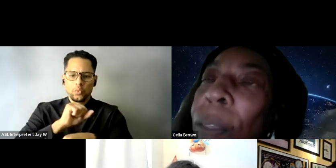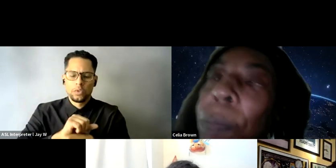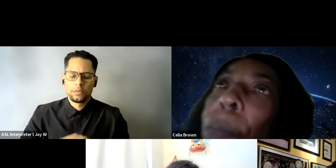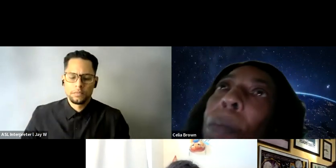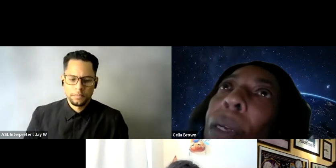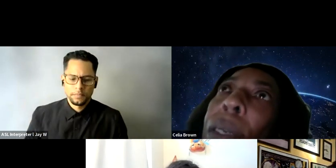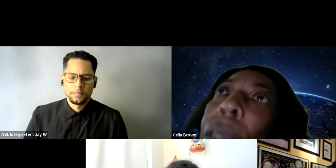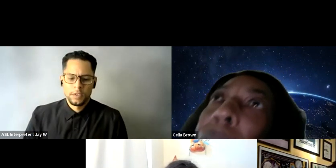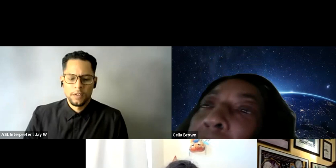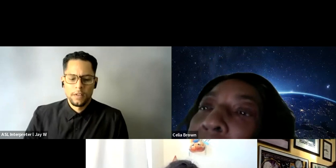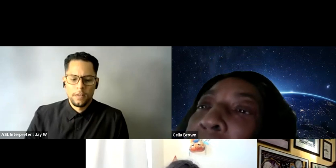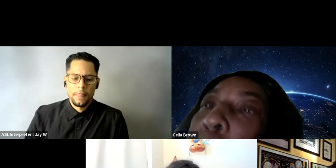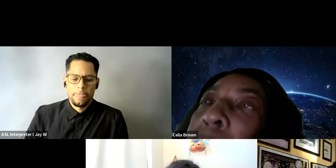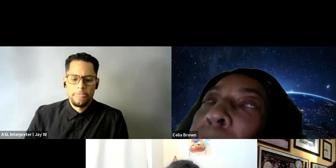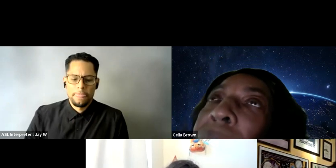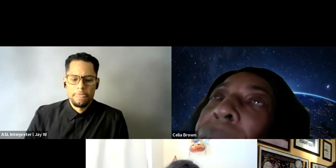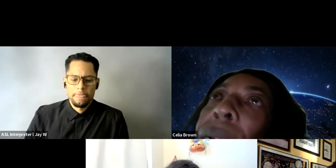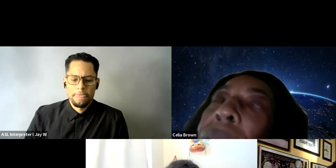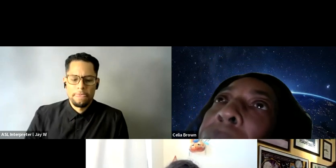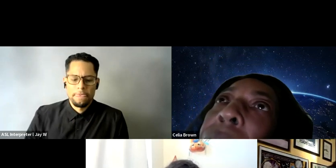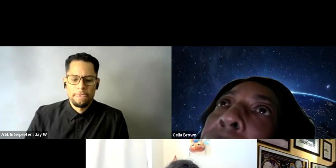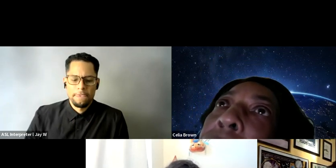Well, I didn't want to be